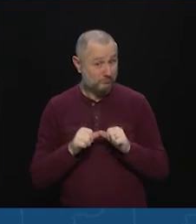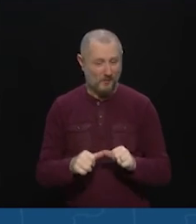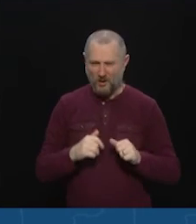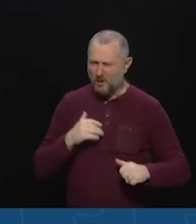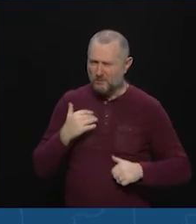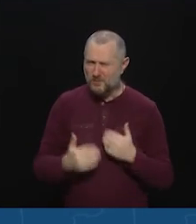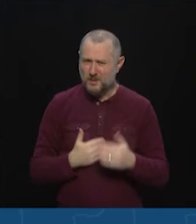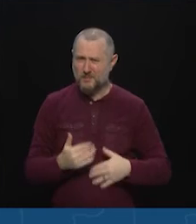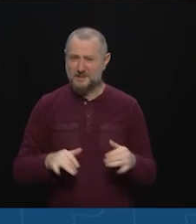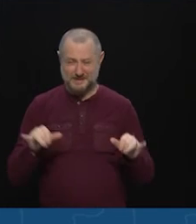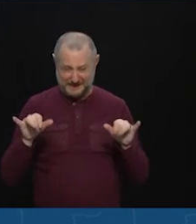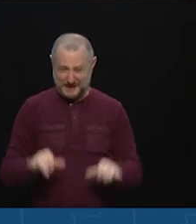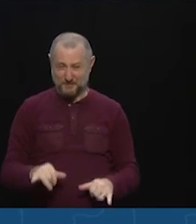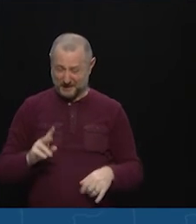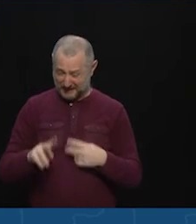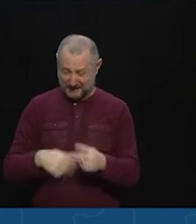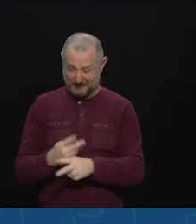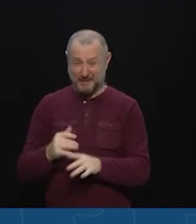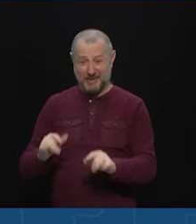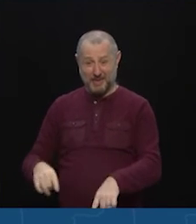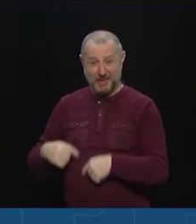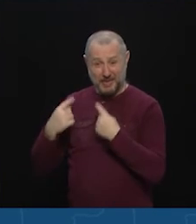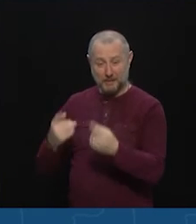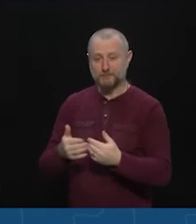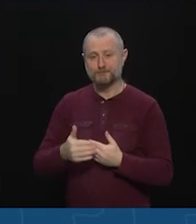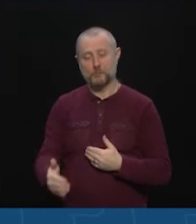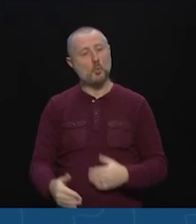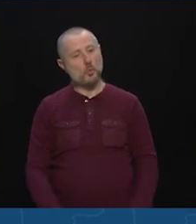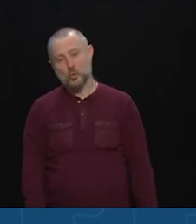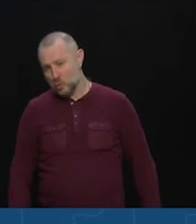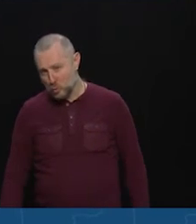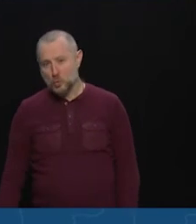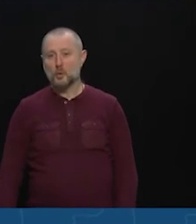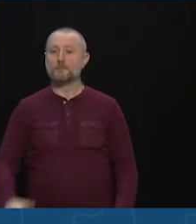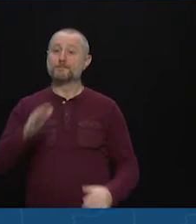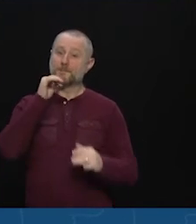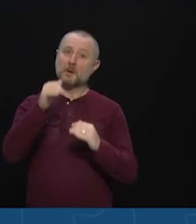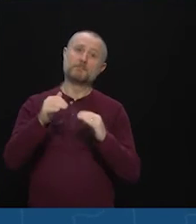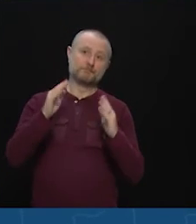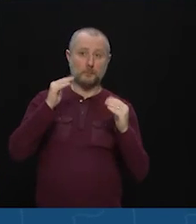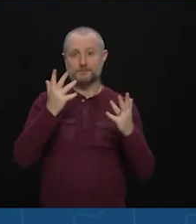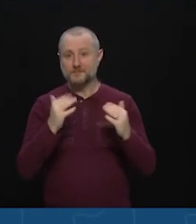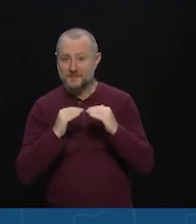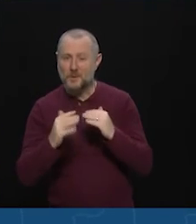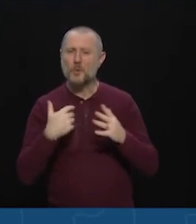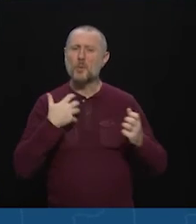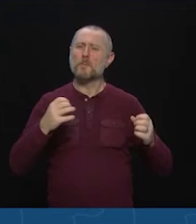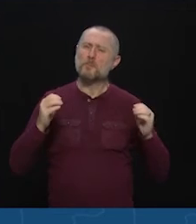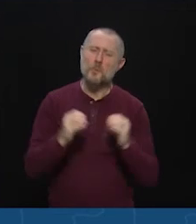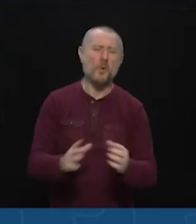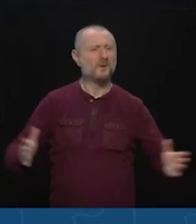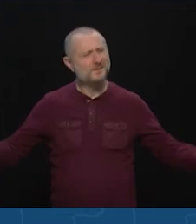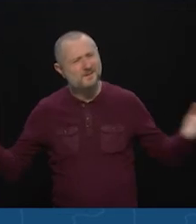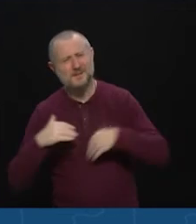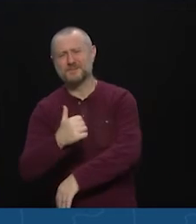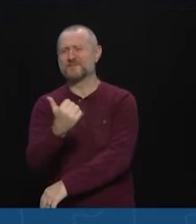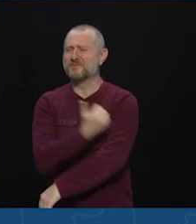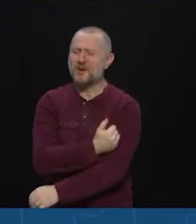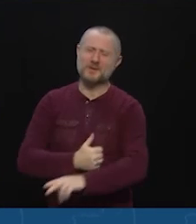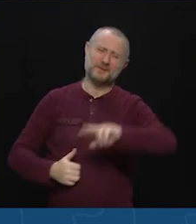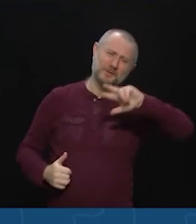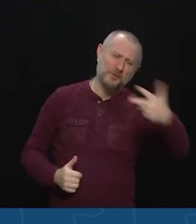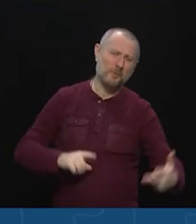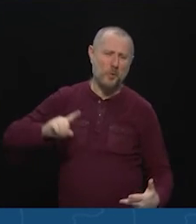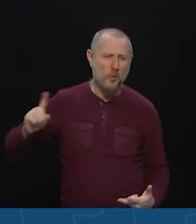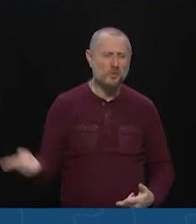still have more people who should be vaccinated and boosted, children in particular, and wear the masks, the ones that we know are more protective. If you're not feeling